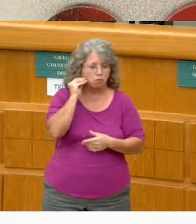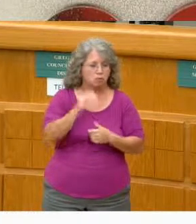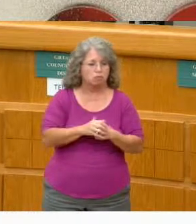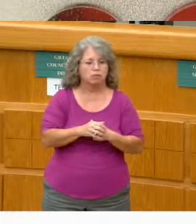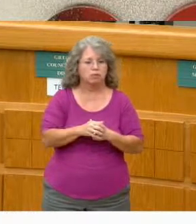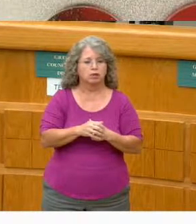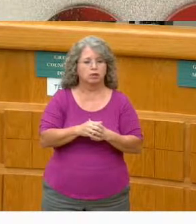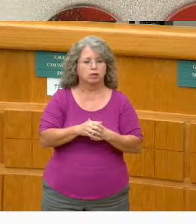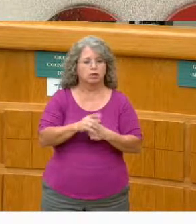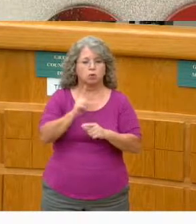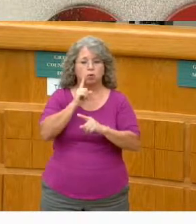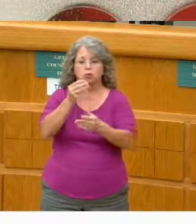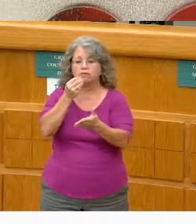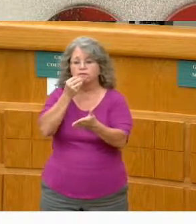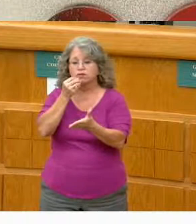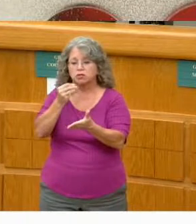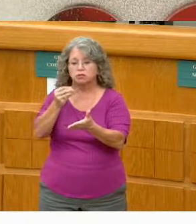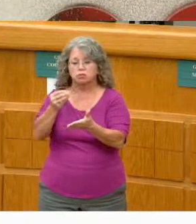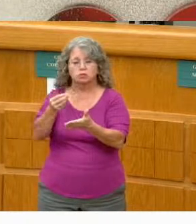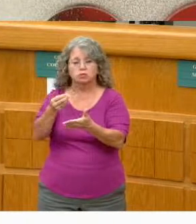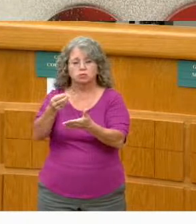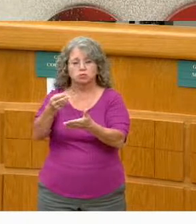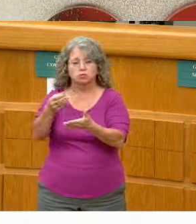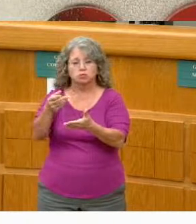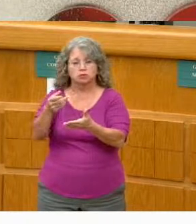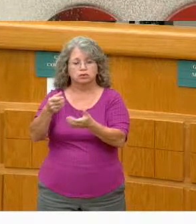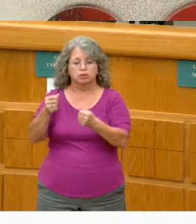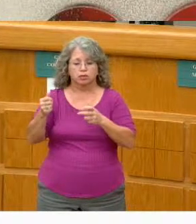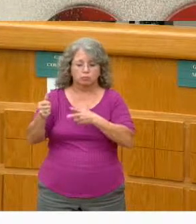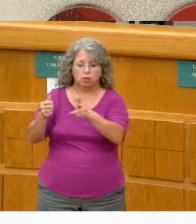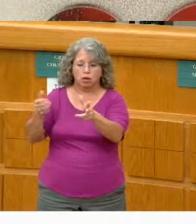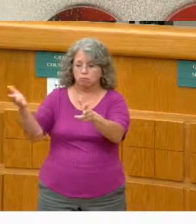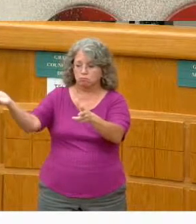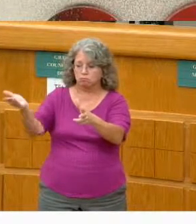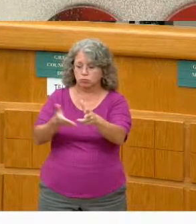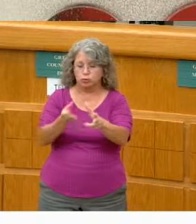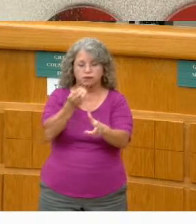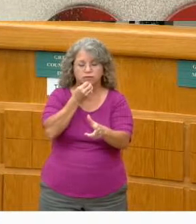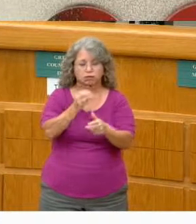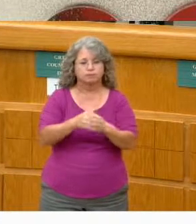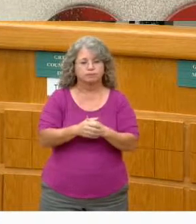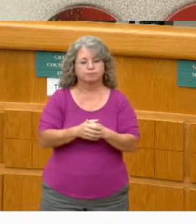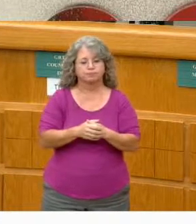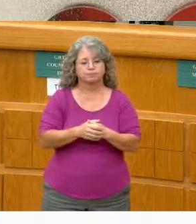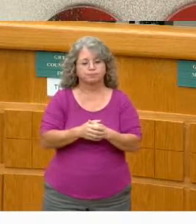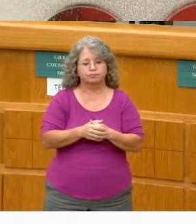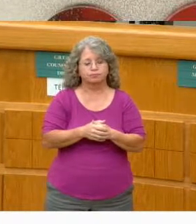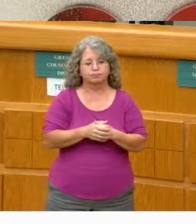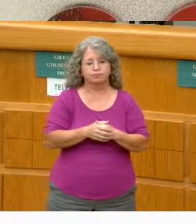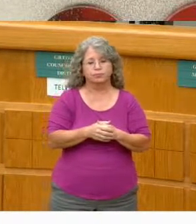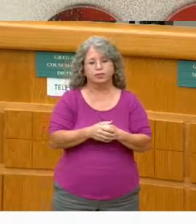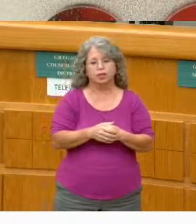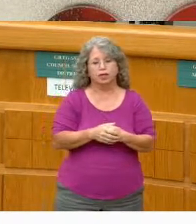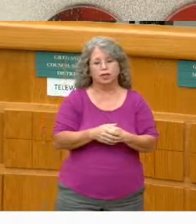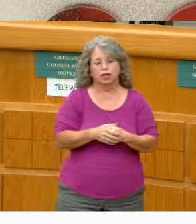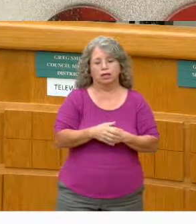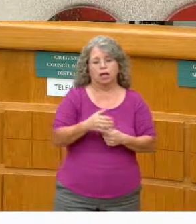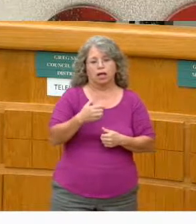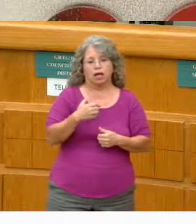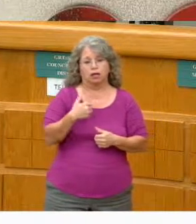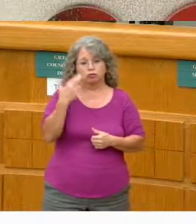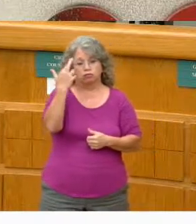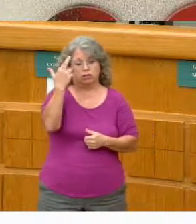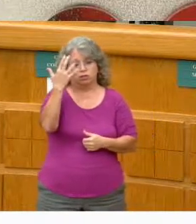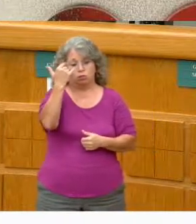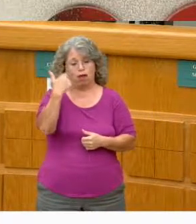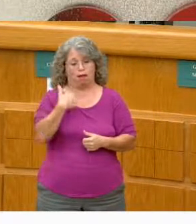tracing. Really, the reason why I got tested was because to be able to come down there to City Hall today and be able to present